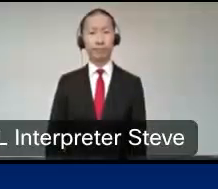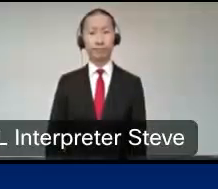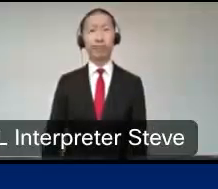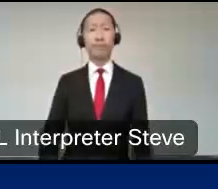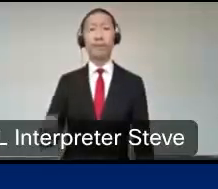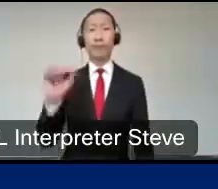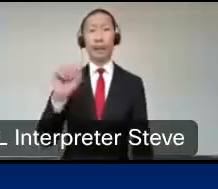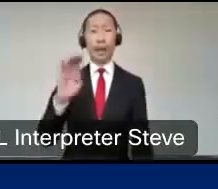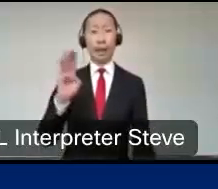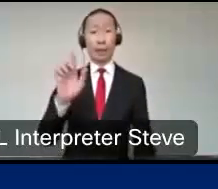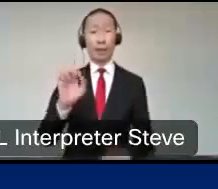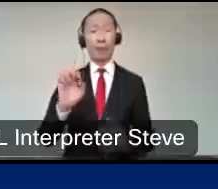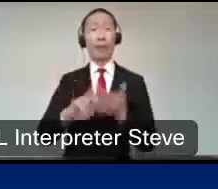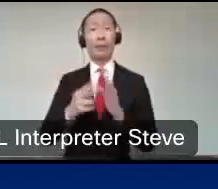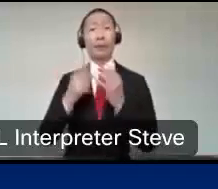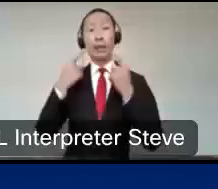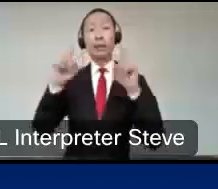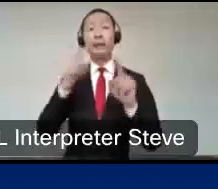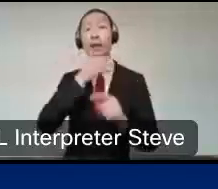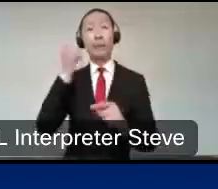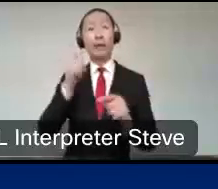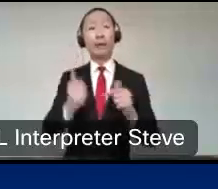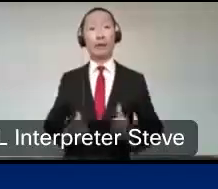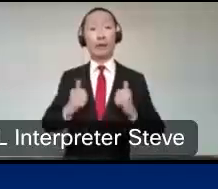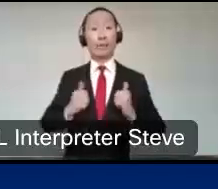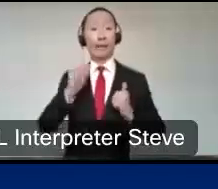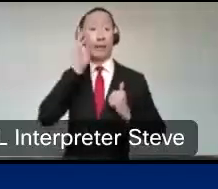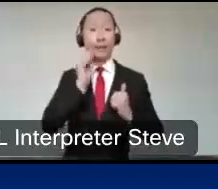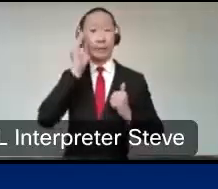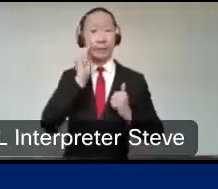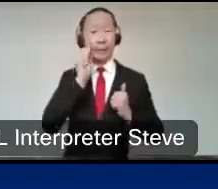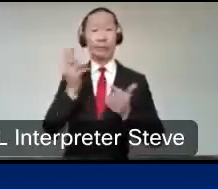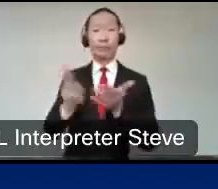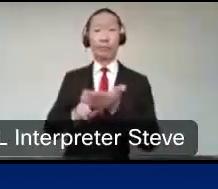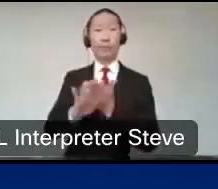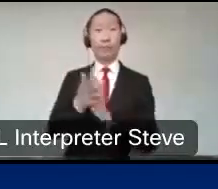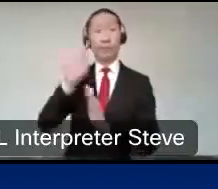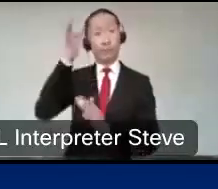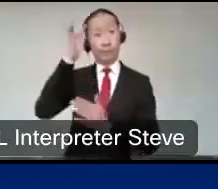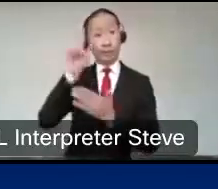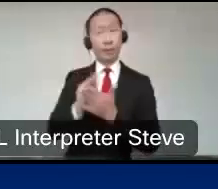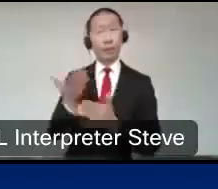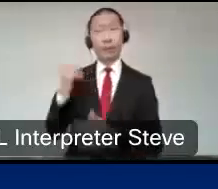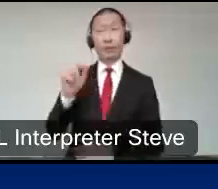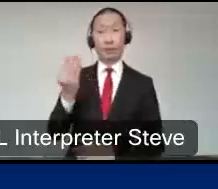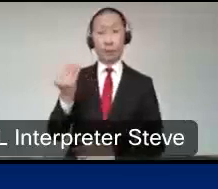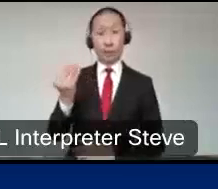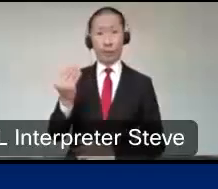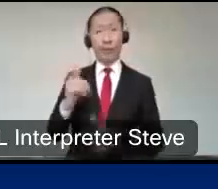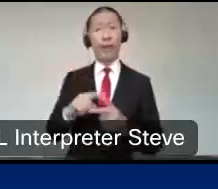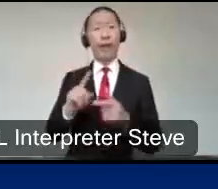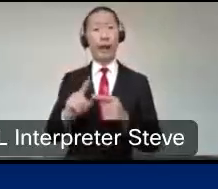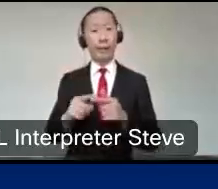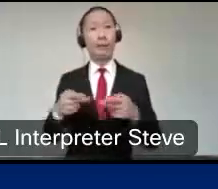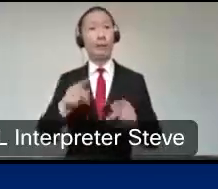ABLE stands for Achieving a Better Life Experience. ABLE was signed into federal law in 2014, and that enabled the states